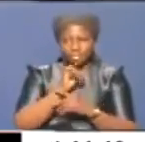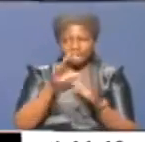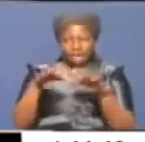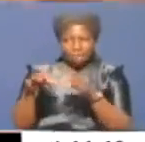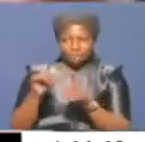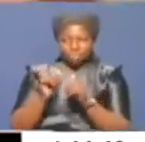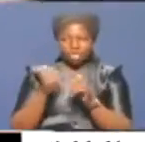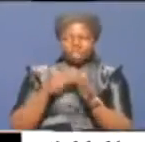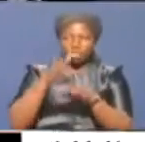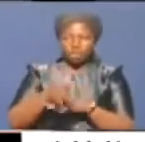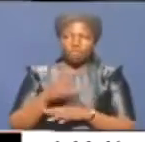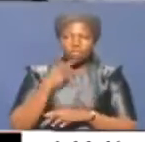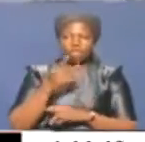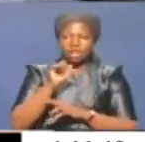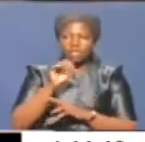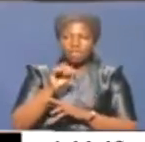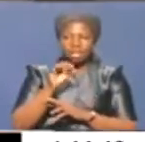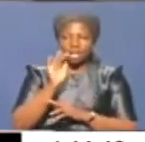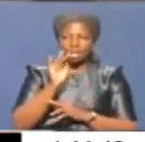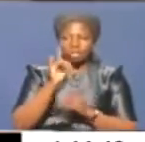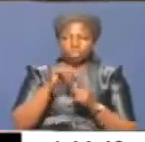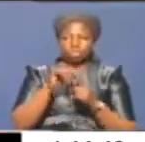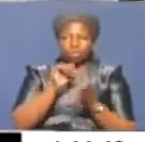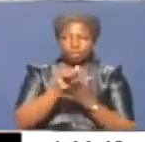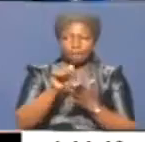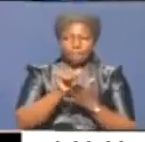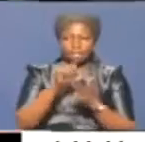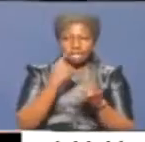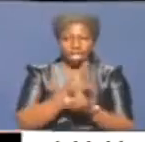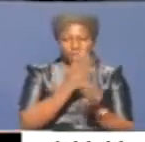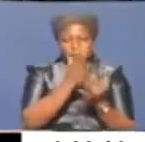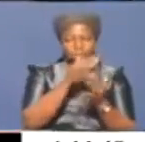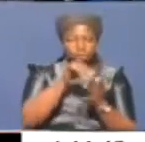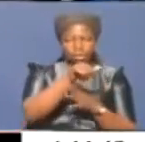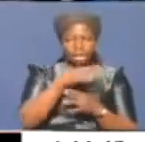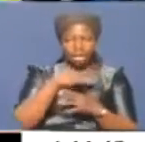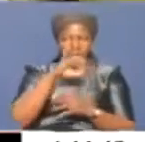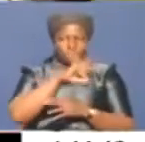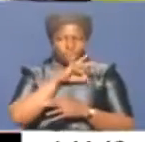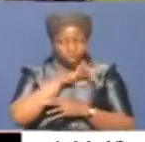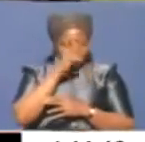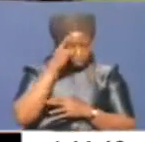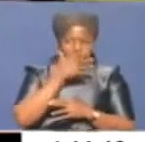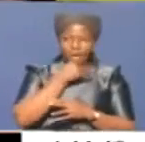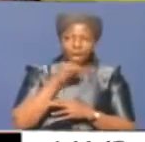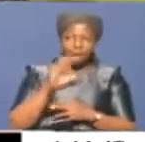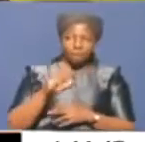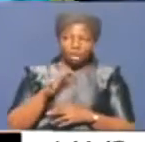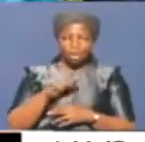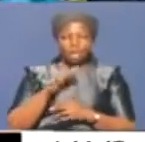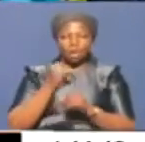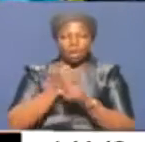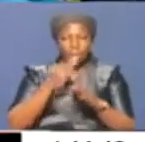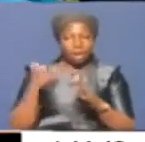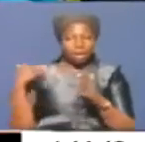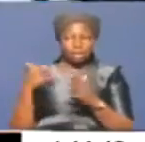employees have been required to publish the difference between the pay and bonuses of their male and female employees since